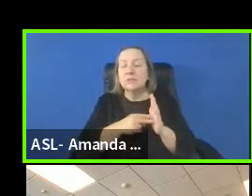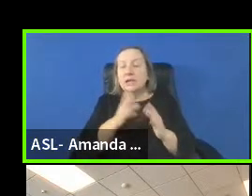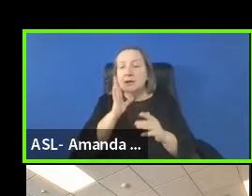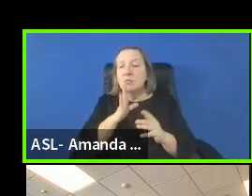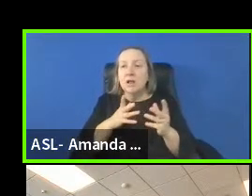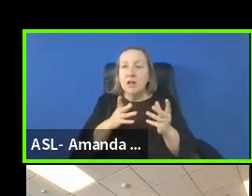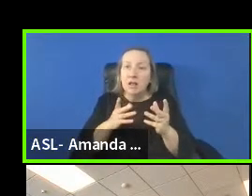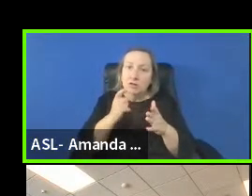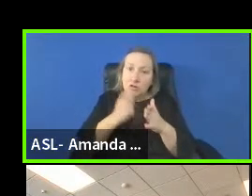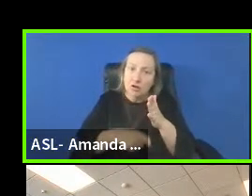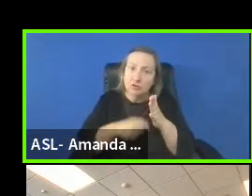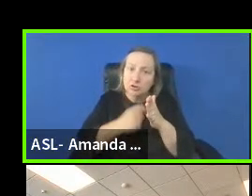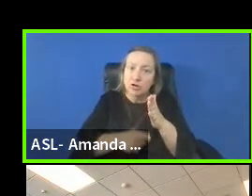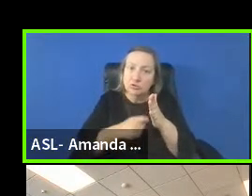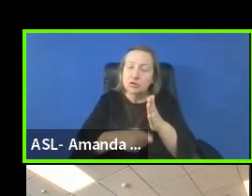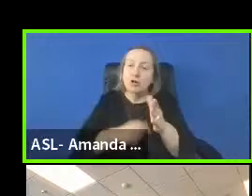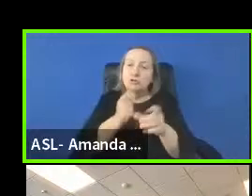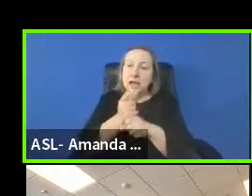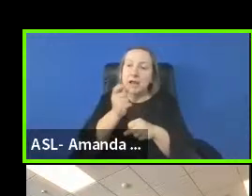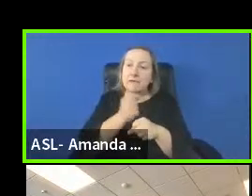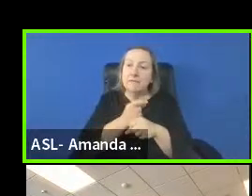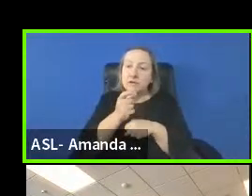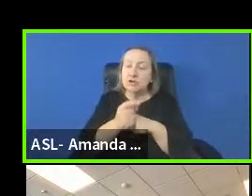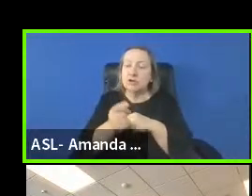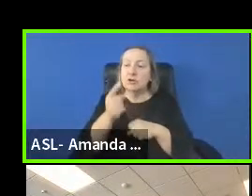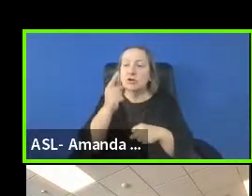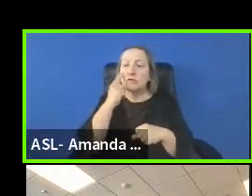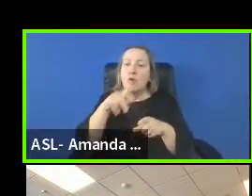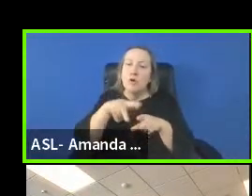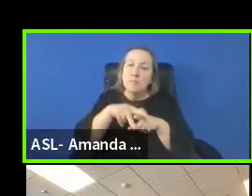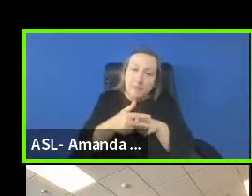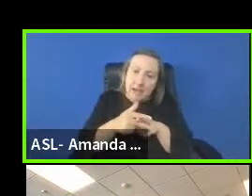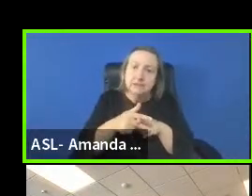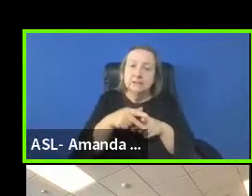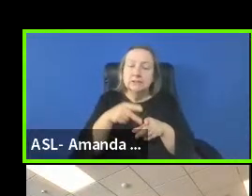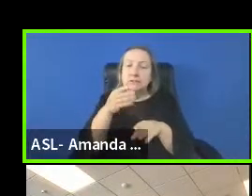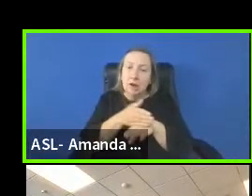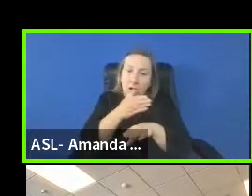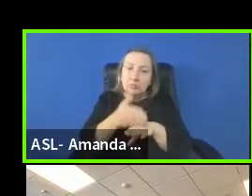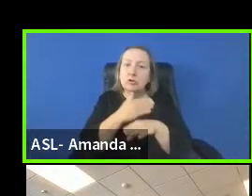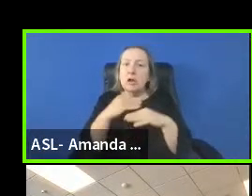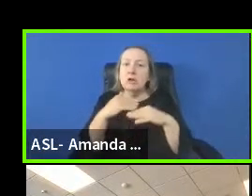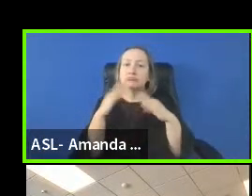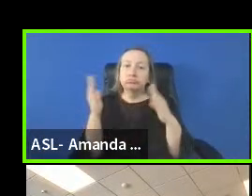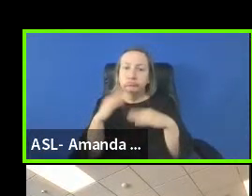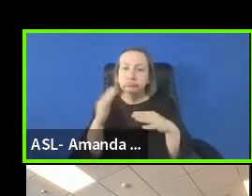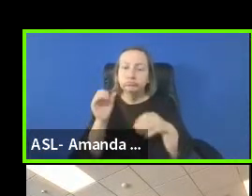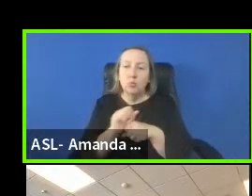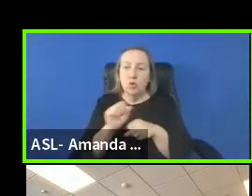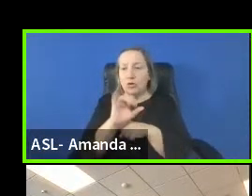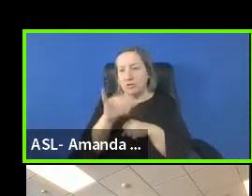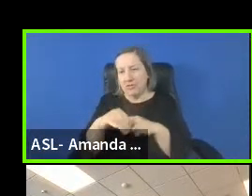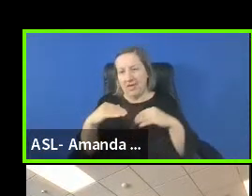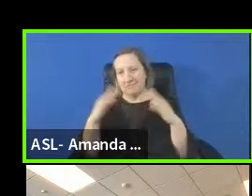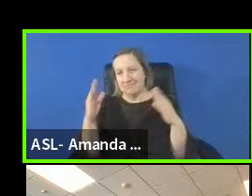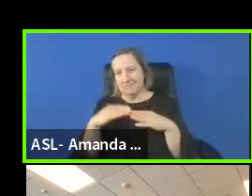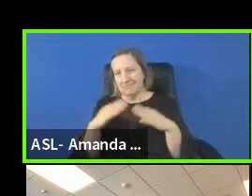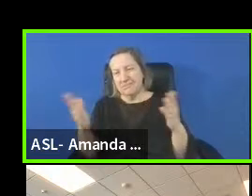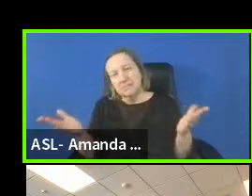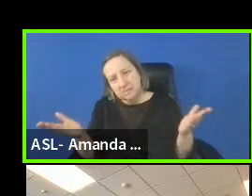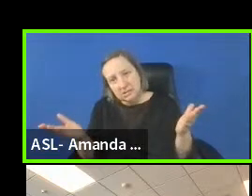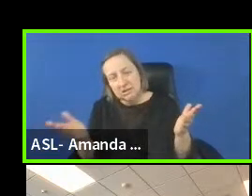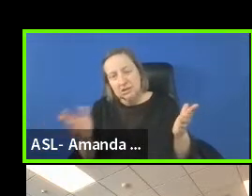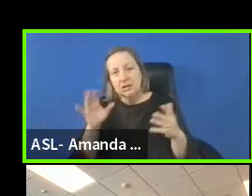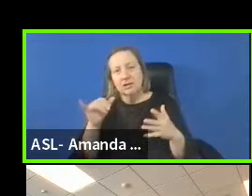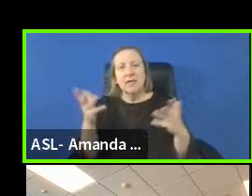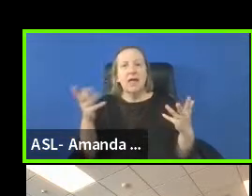every year that will have to be accounted for to operate that span. Right. So those are the